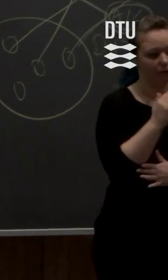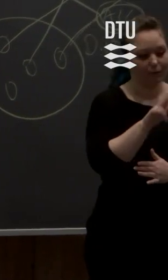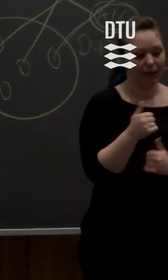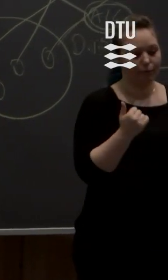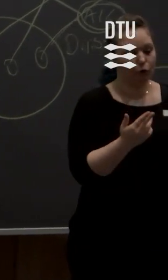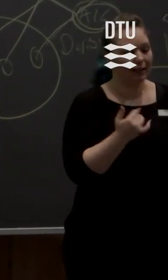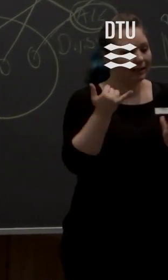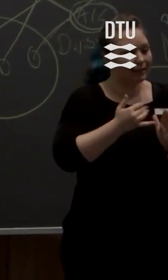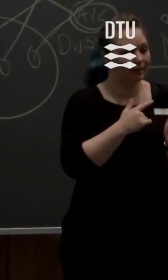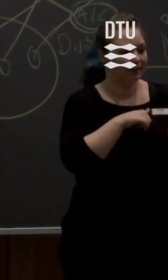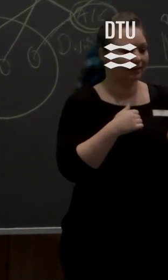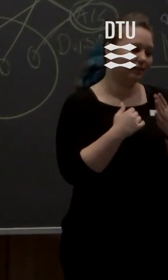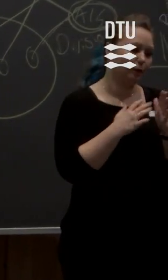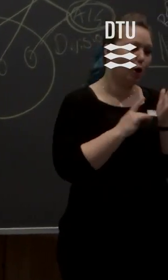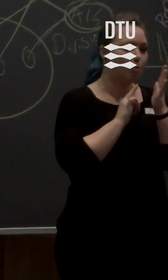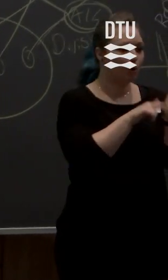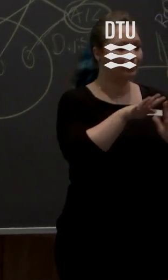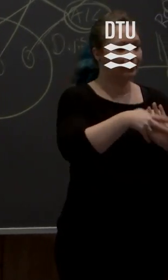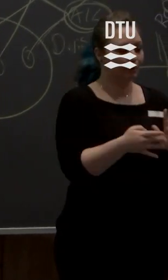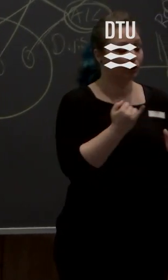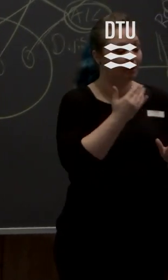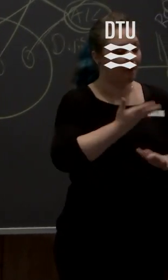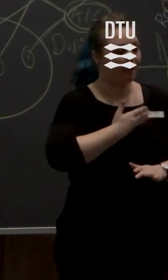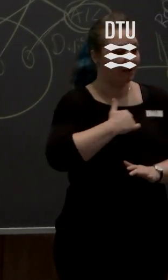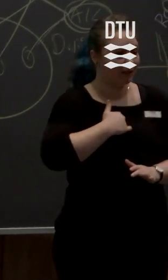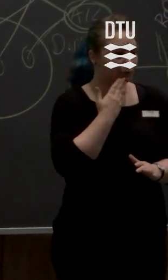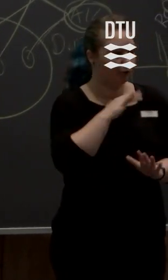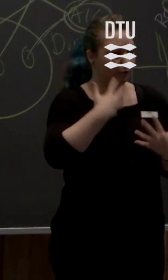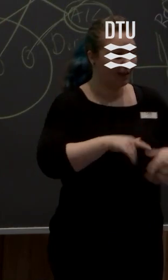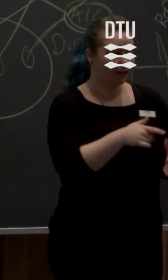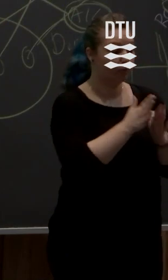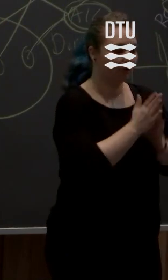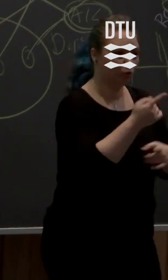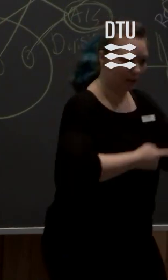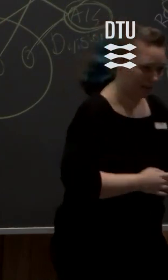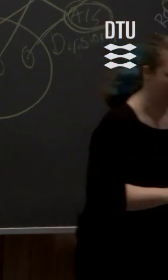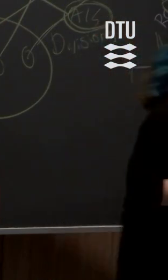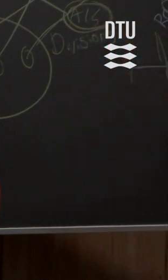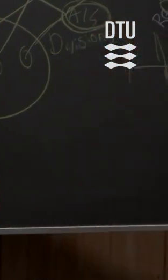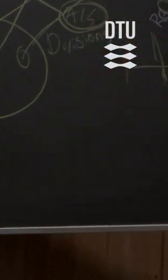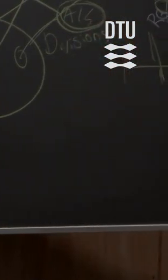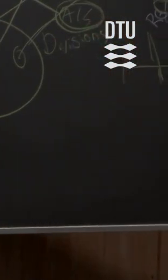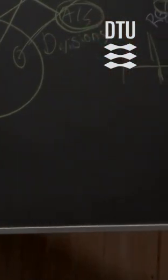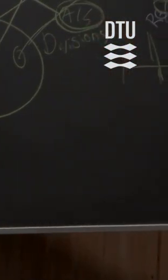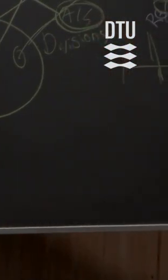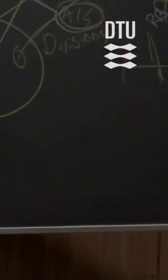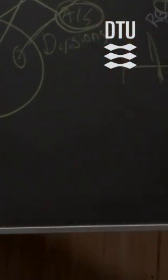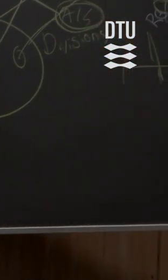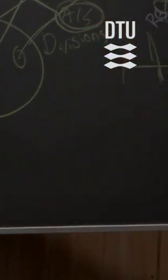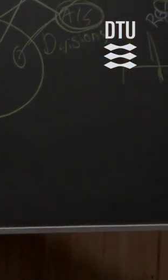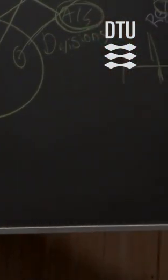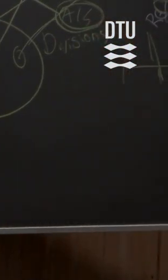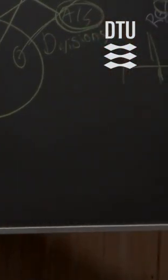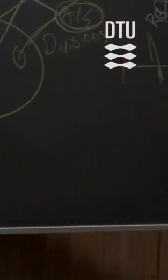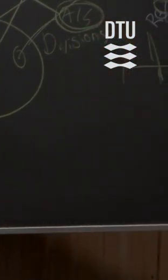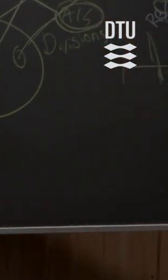an incentive scheme, it's because it's important for a company. That's the motivational parts. If we look at the ability part, then of course,